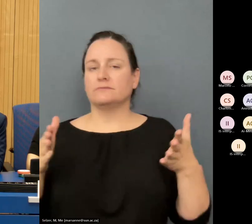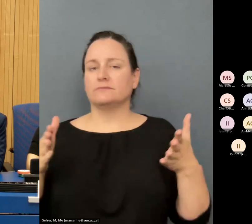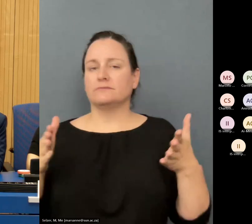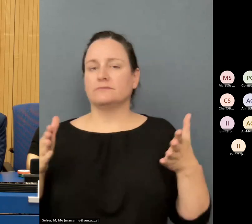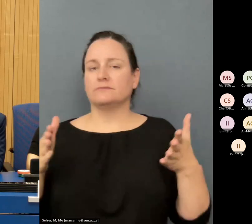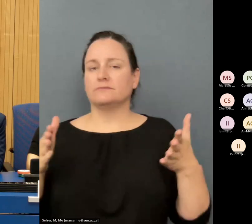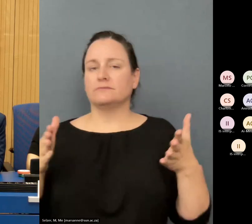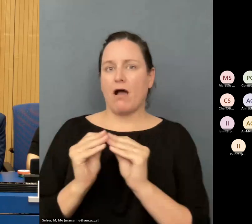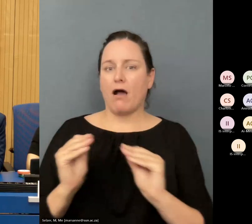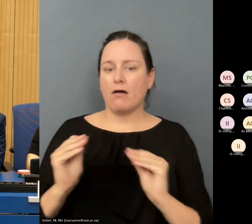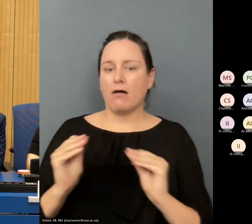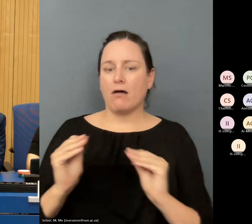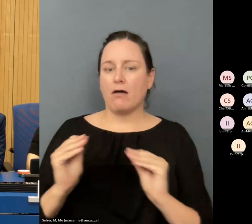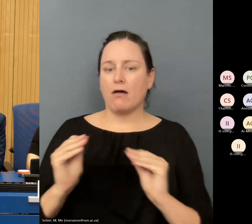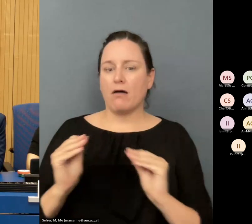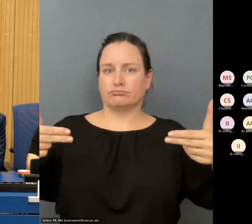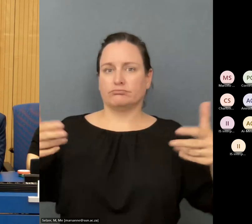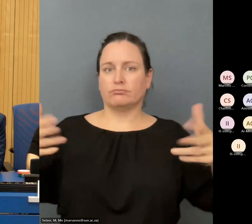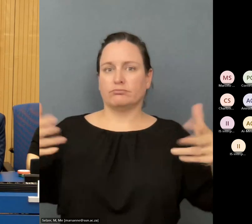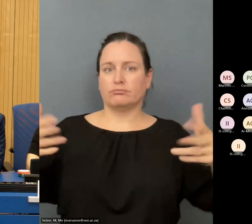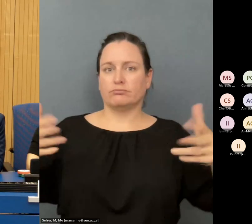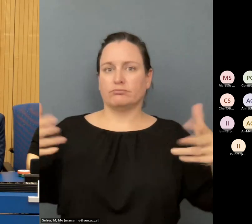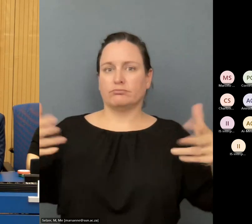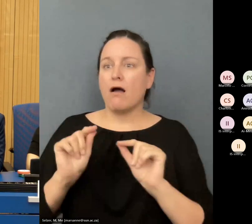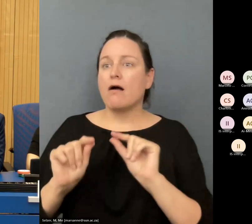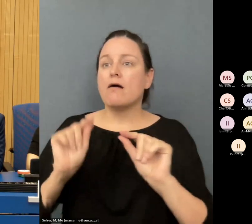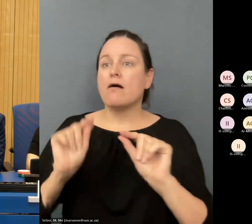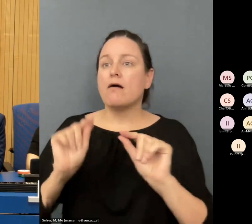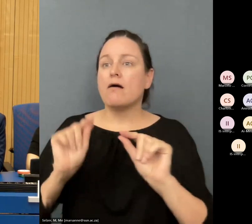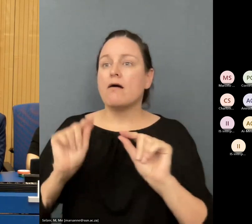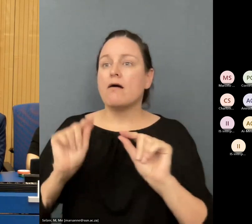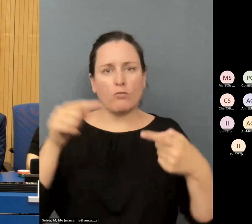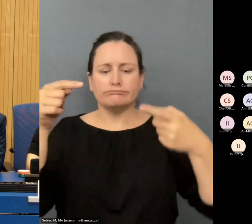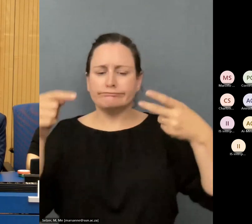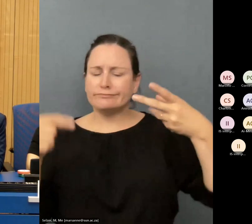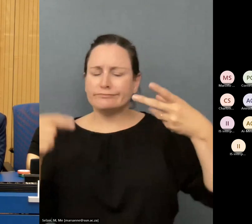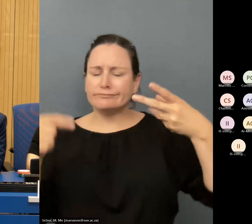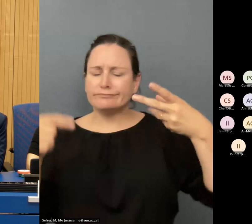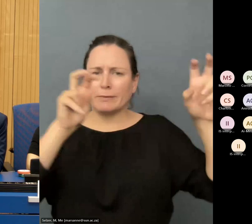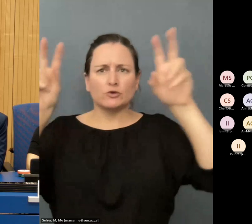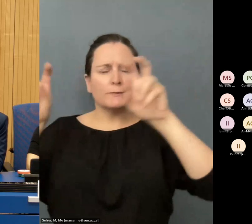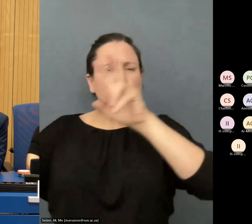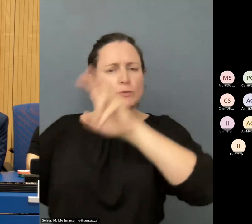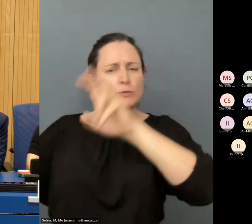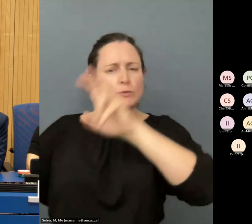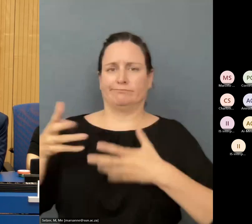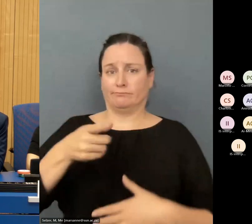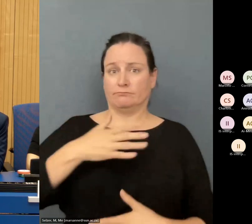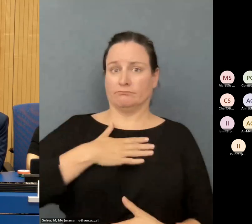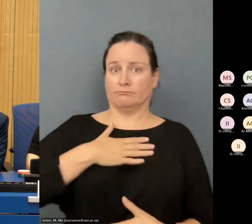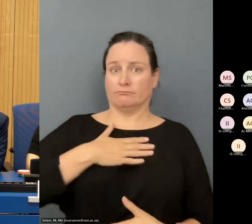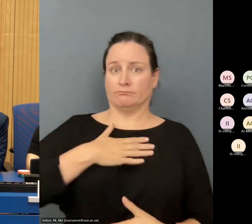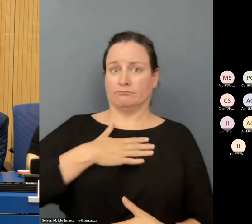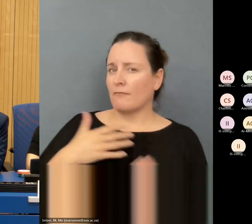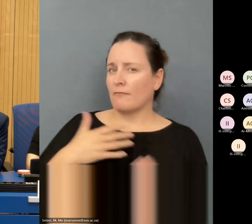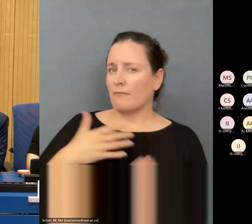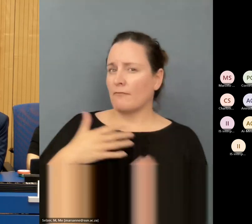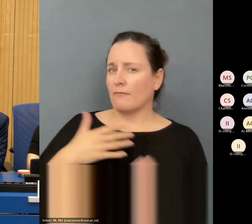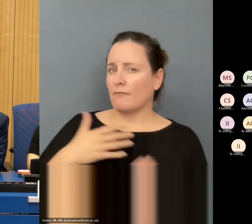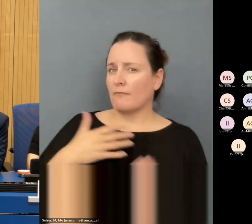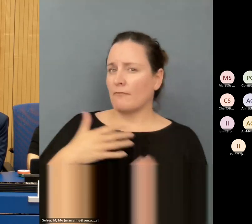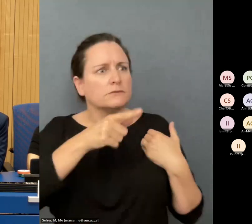you to think differently about how disability innovations work and how we can transfer them to new areas, new regions, and